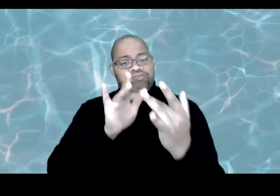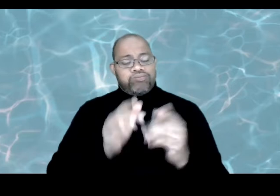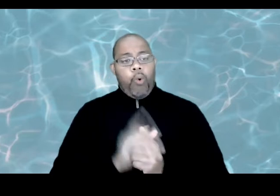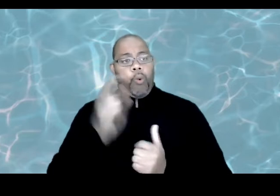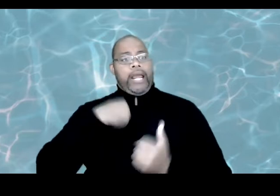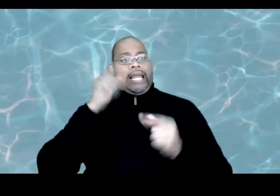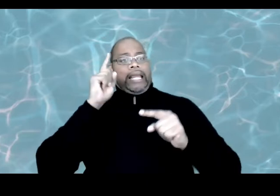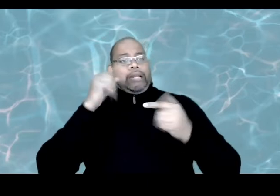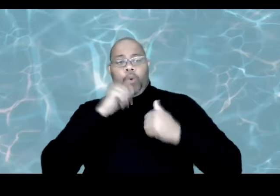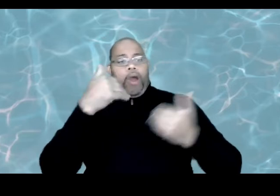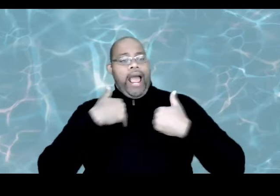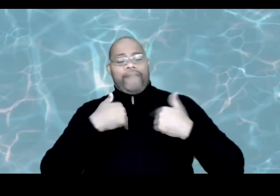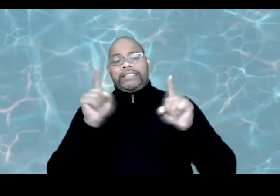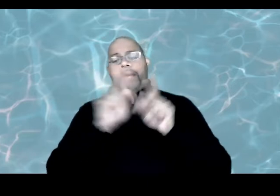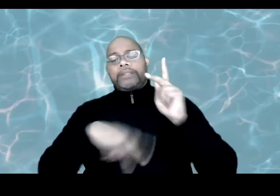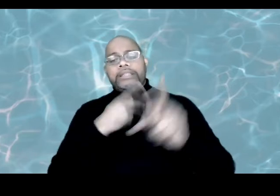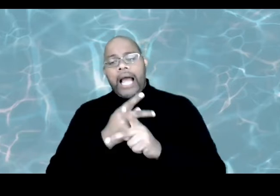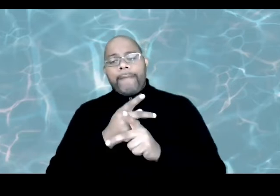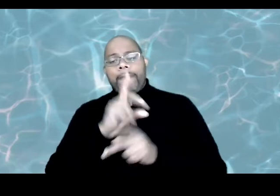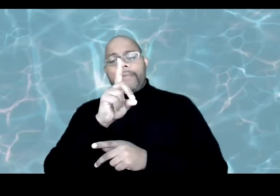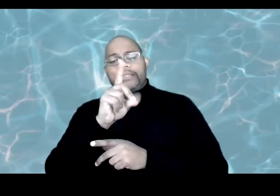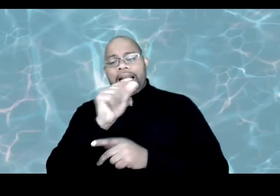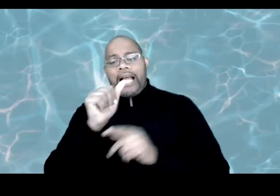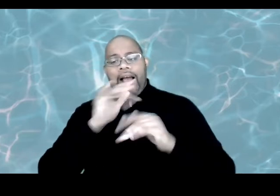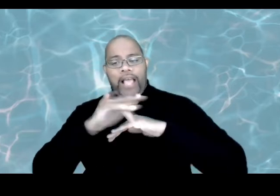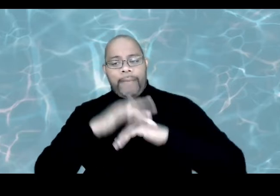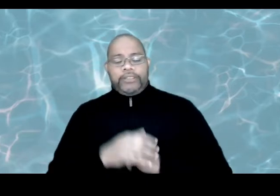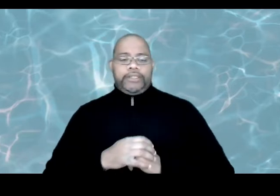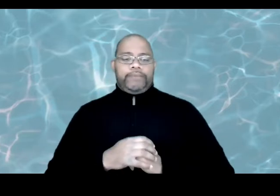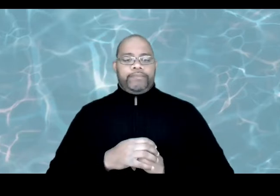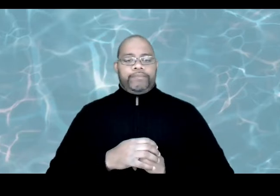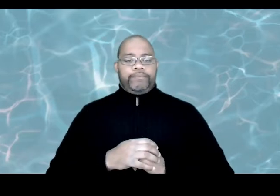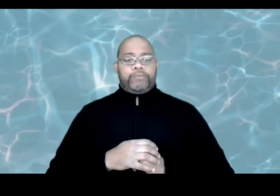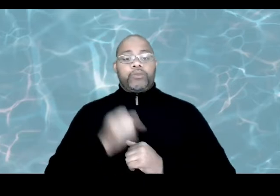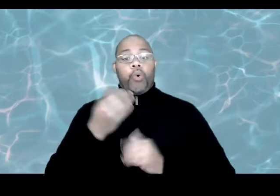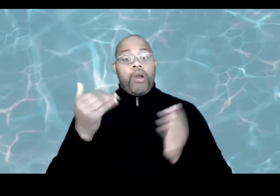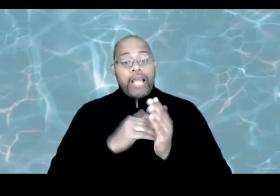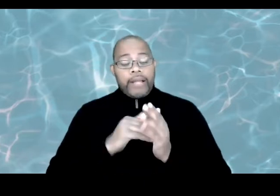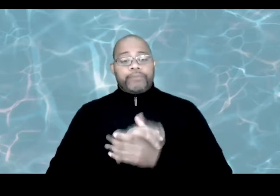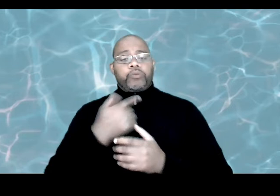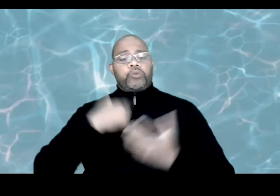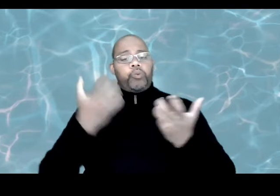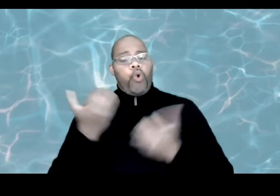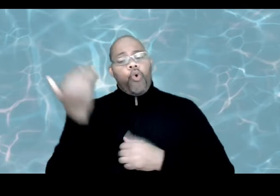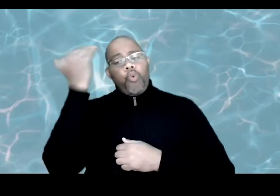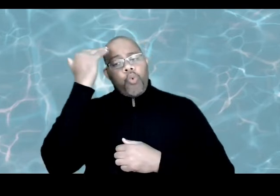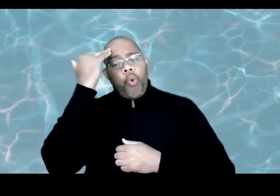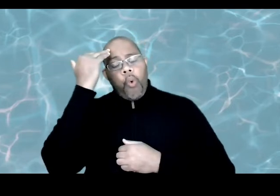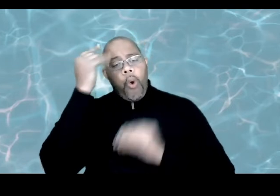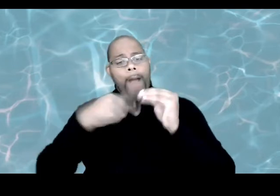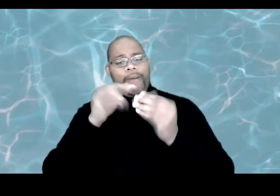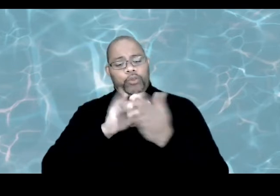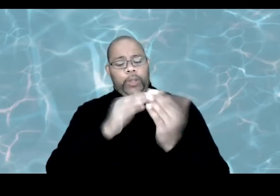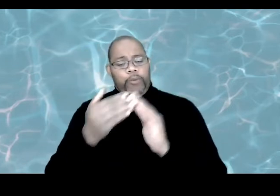reach or where we may not have the same types of data availability. And so again, we want to